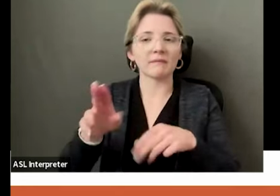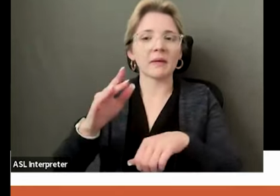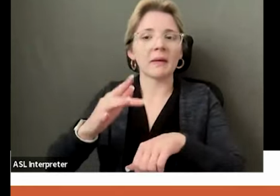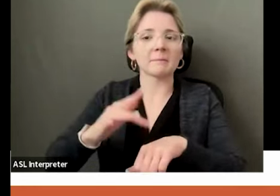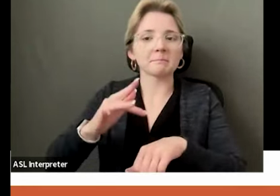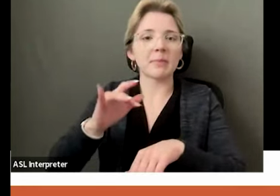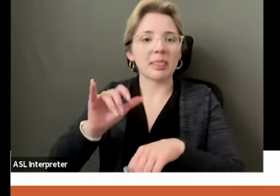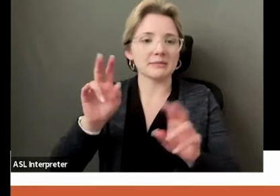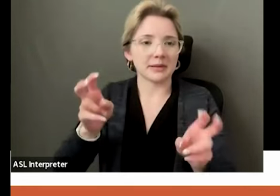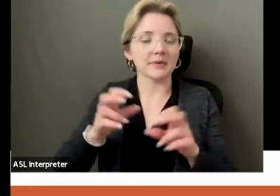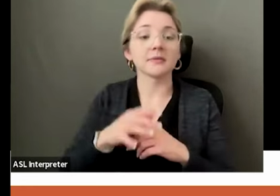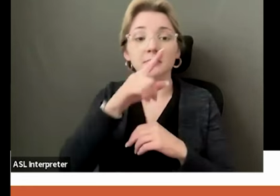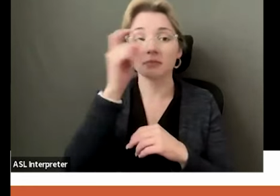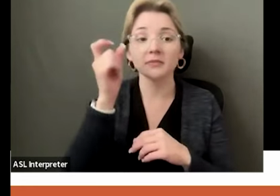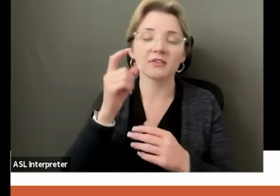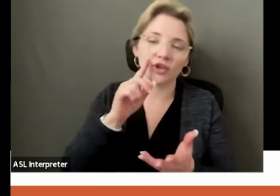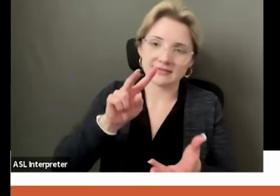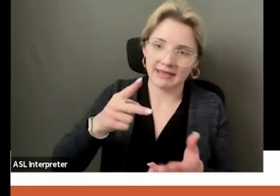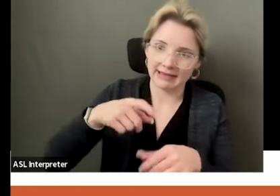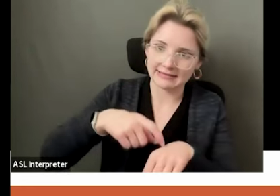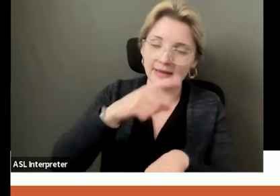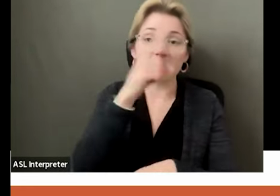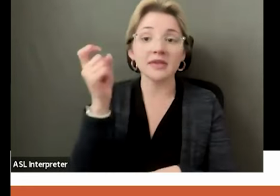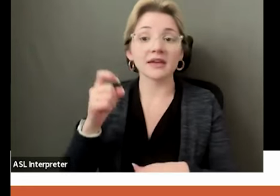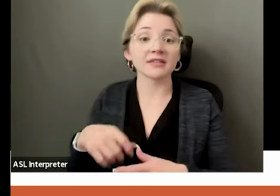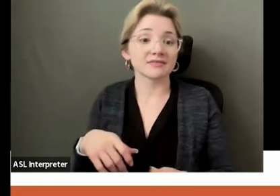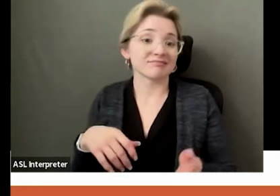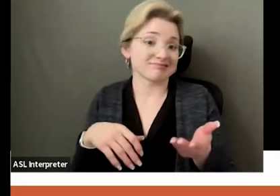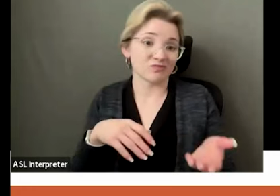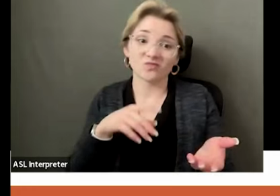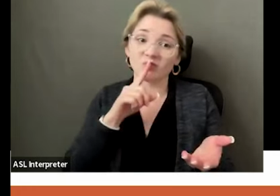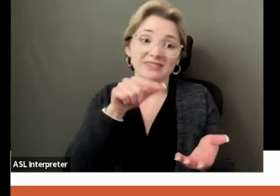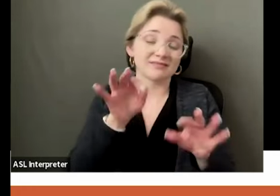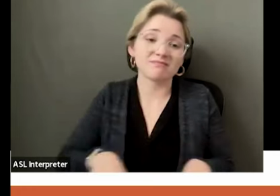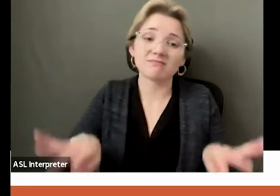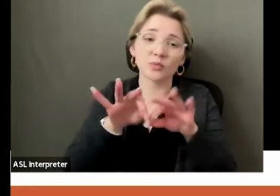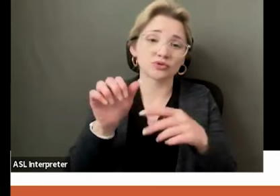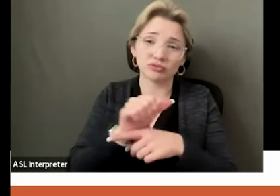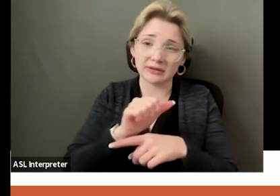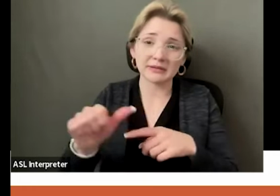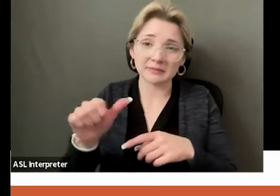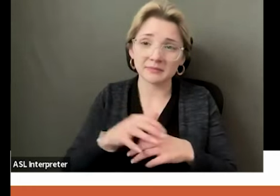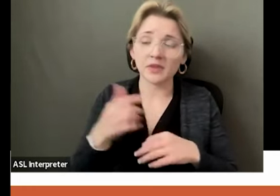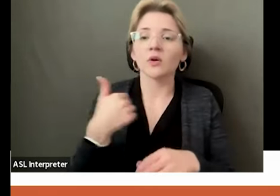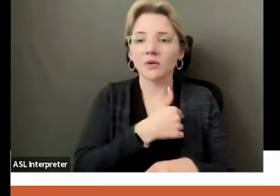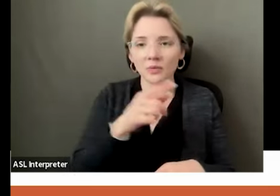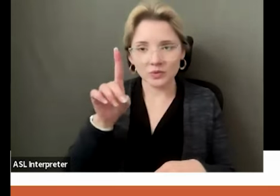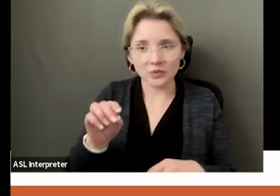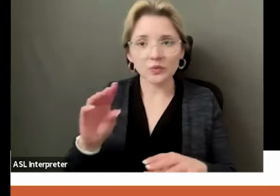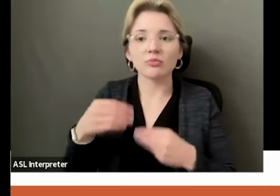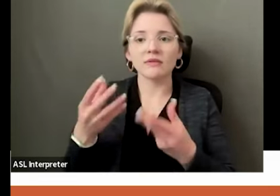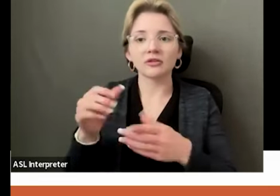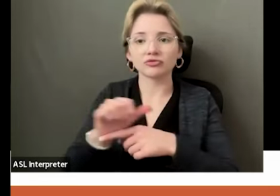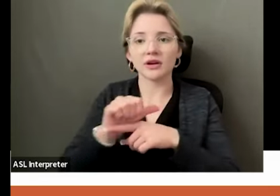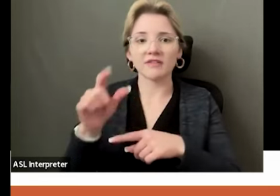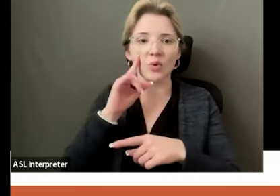bit because for the sake of time, because this can all be trainings all on their own, right? And we do have trainings on these topics